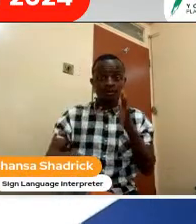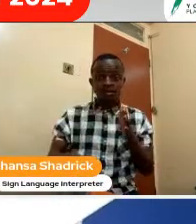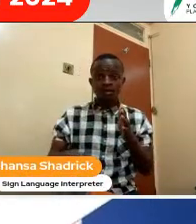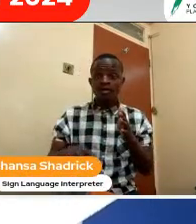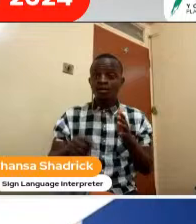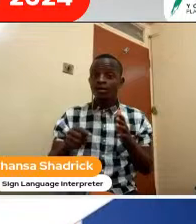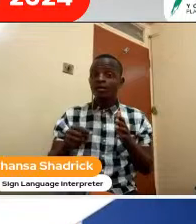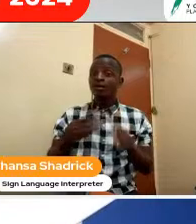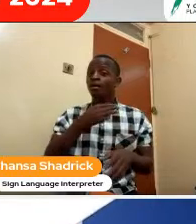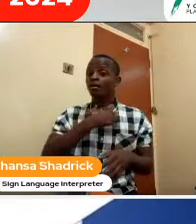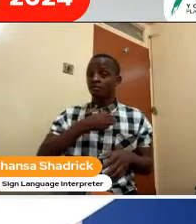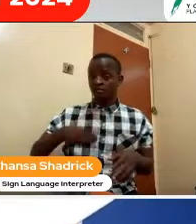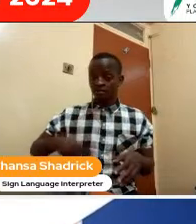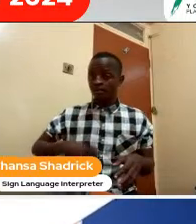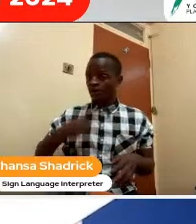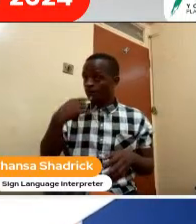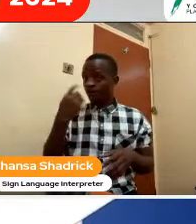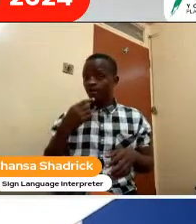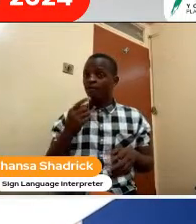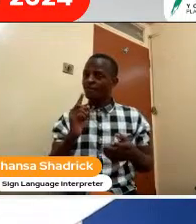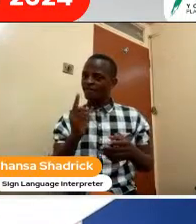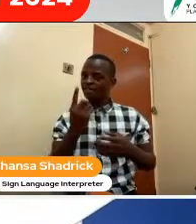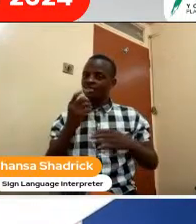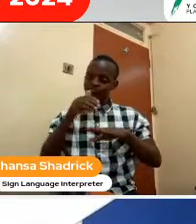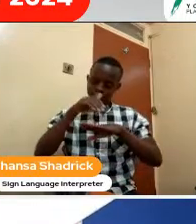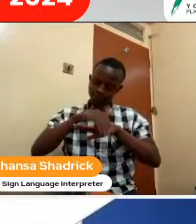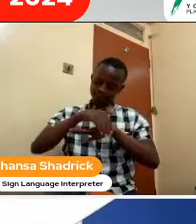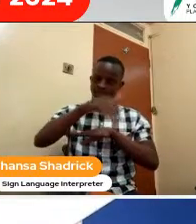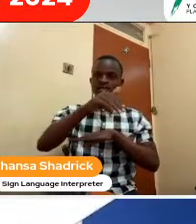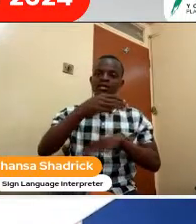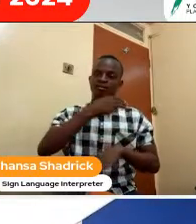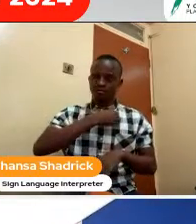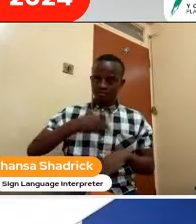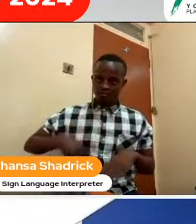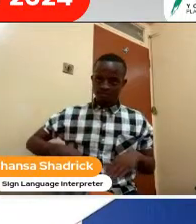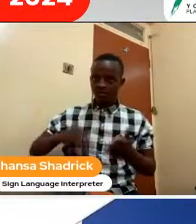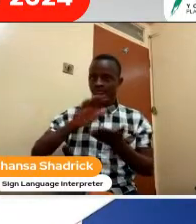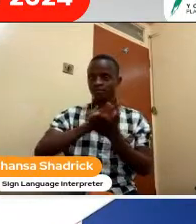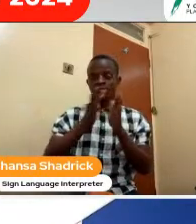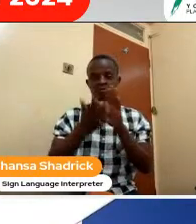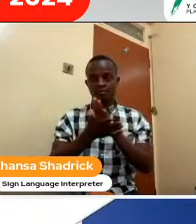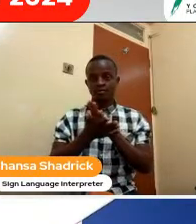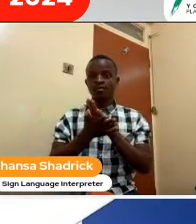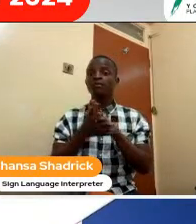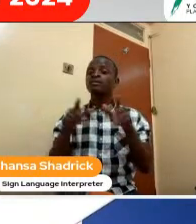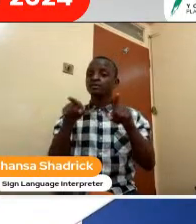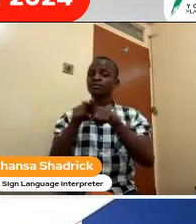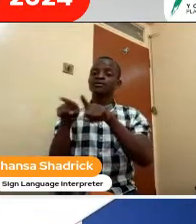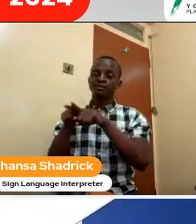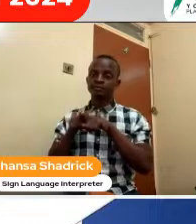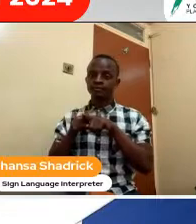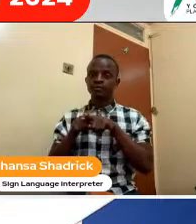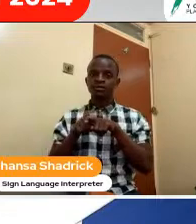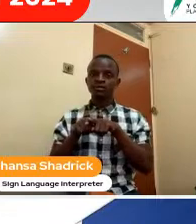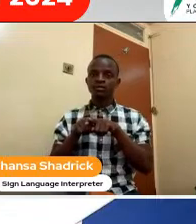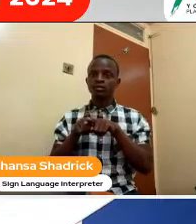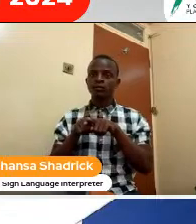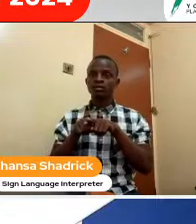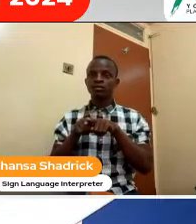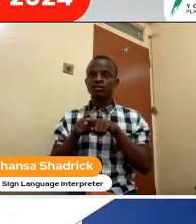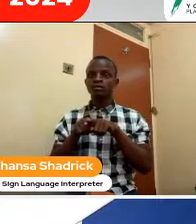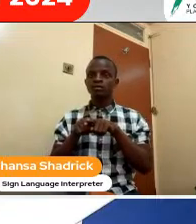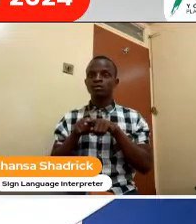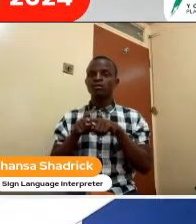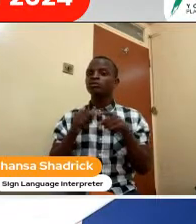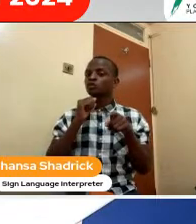our members, so ensure also to register as a member, and it will not take more than